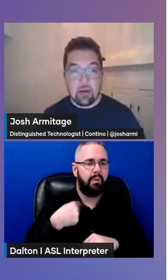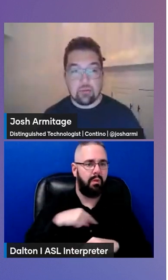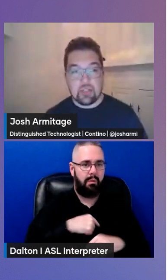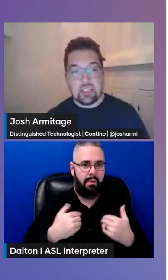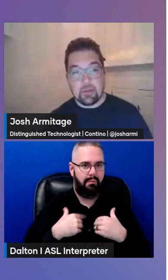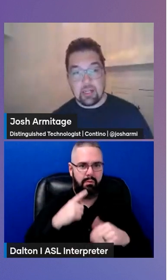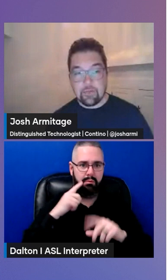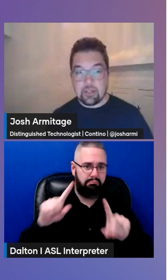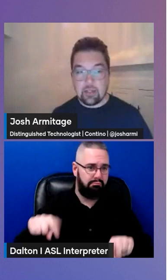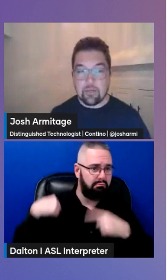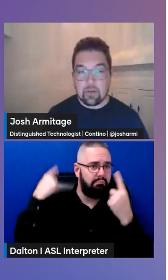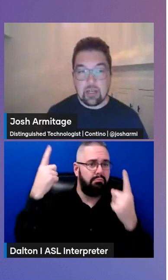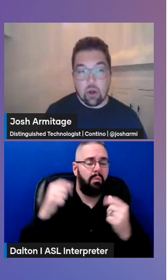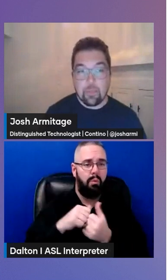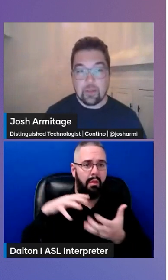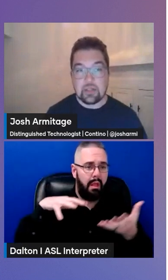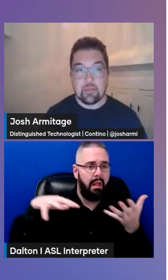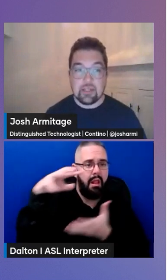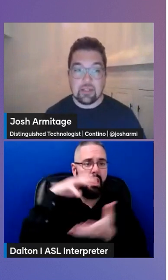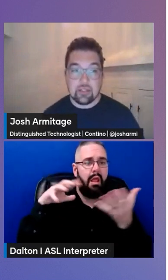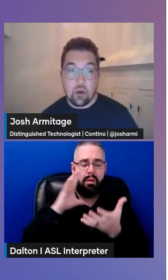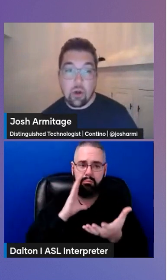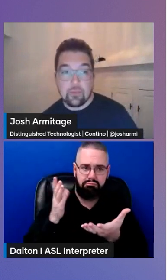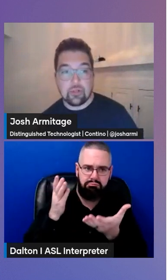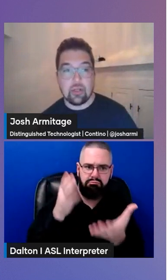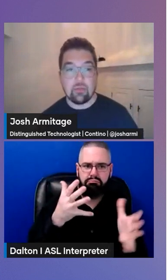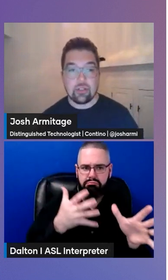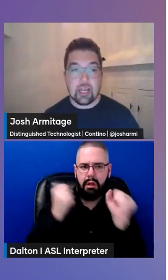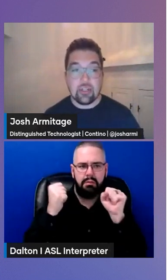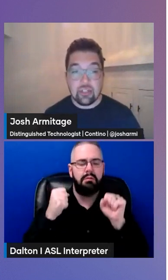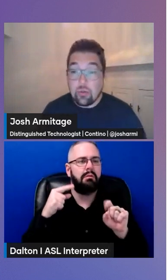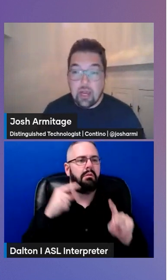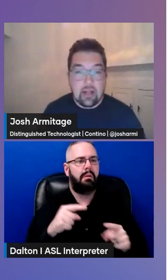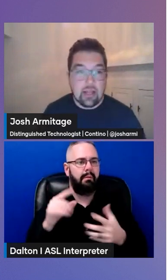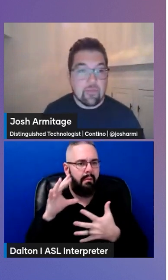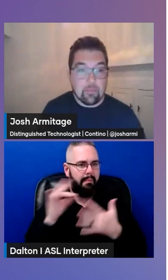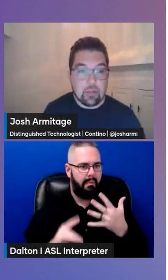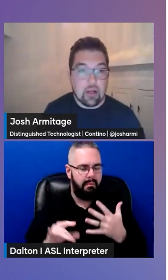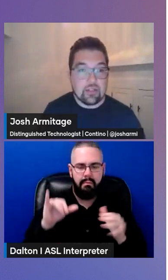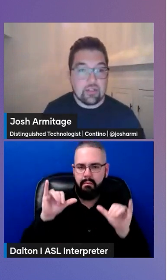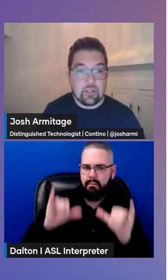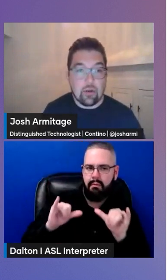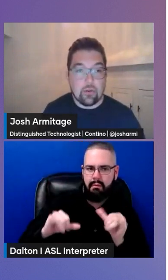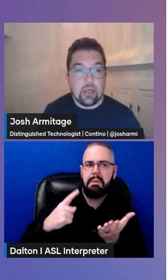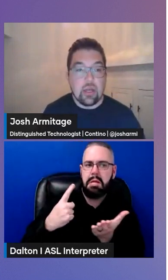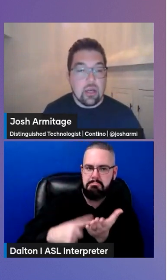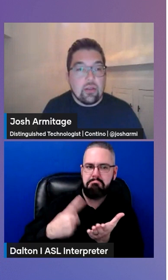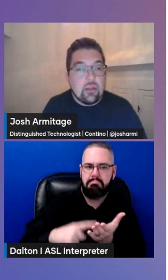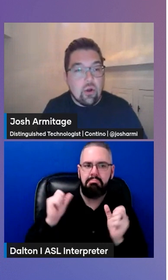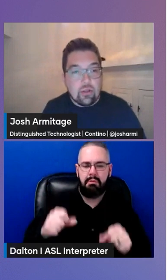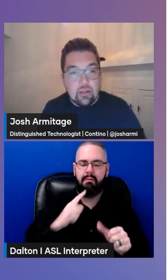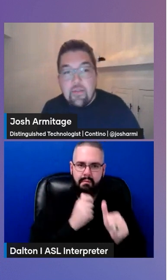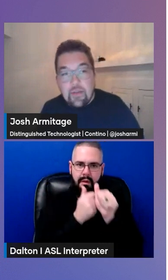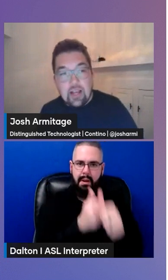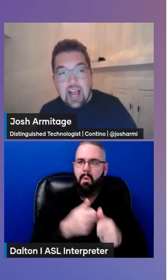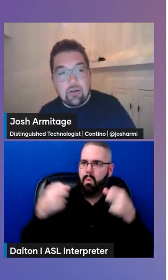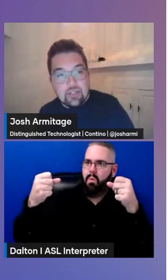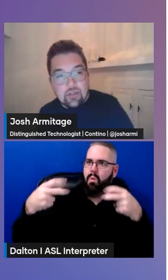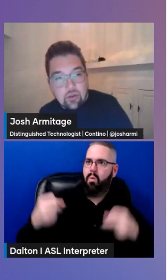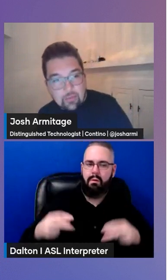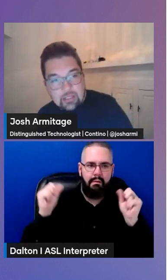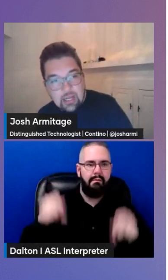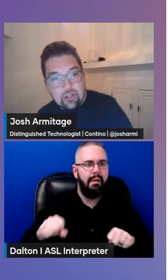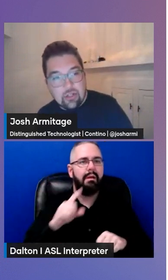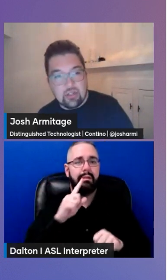the cloud, with the speed of delivery. It opens up this as an option, in which case you can have compliance as code, not living out